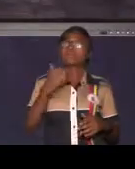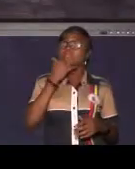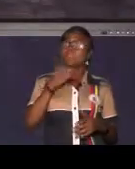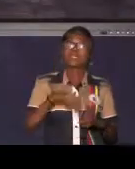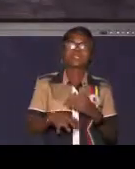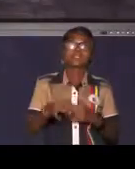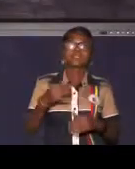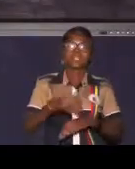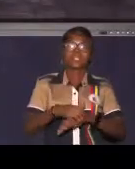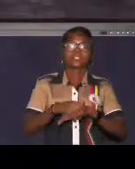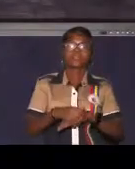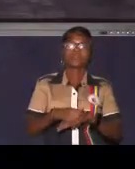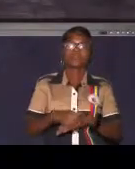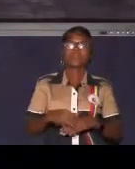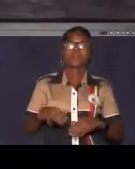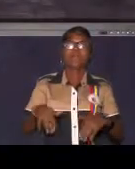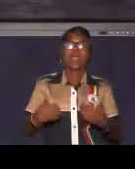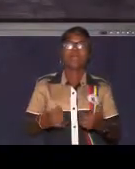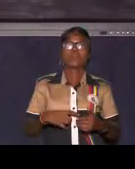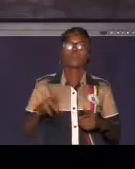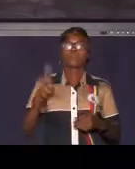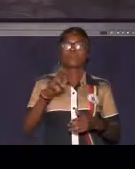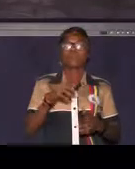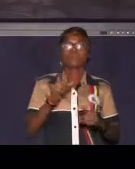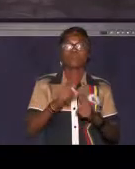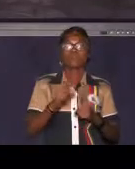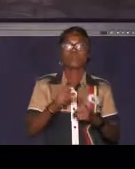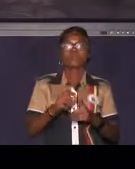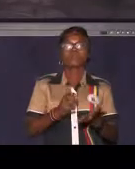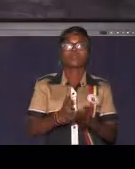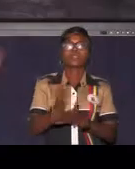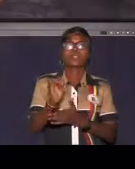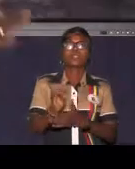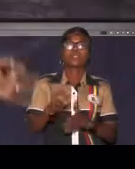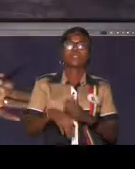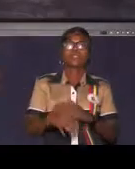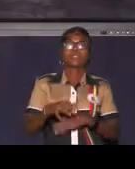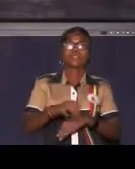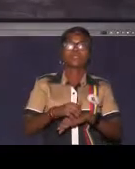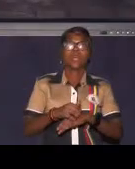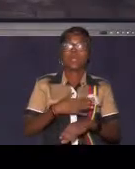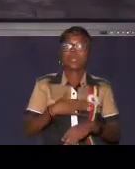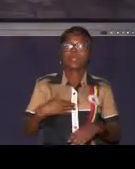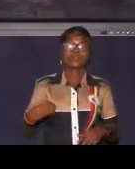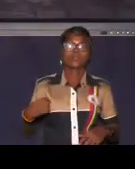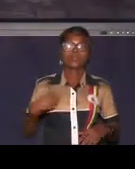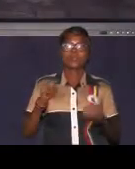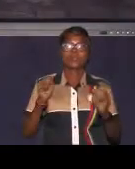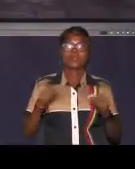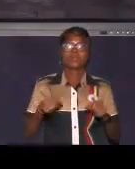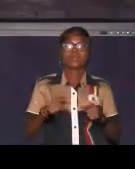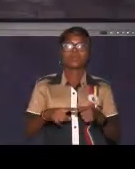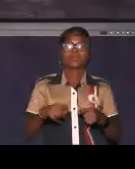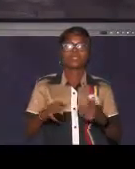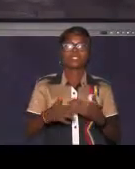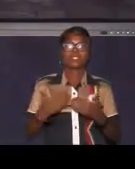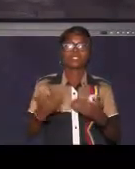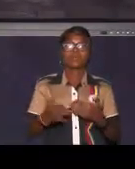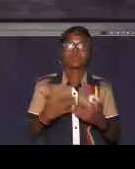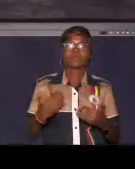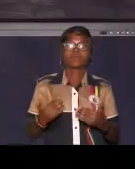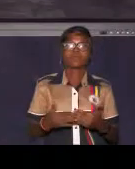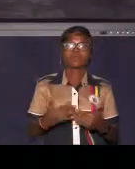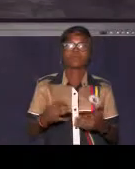English, learning the appropriate use of those words that are often misused, and we've been able to